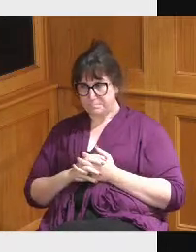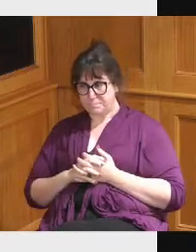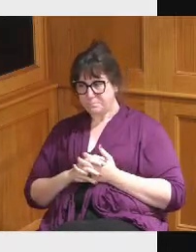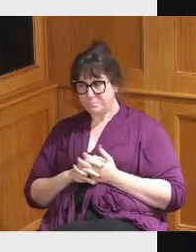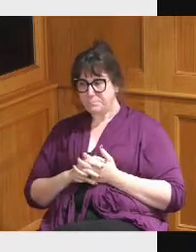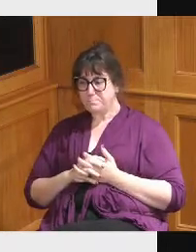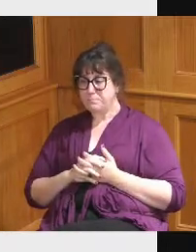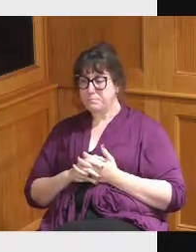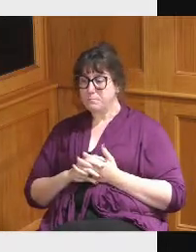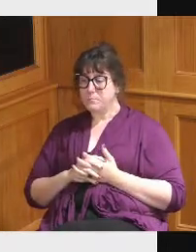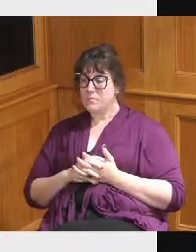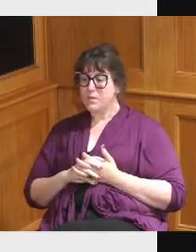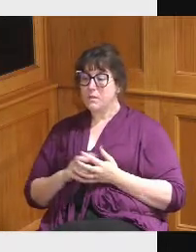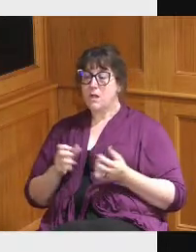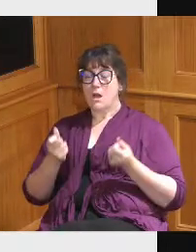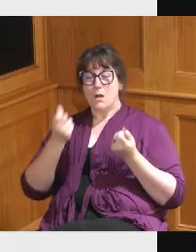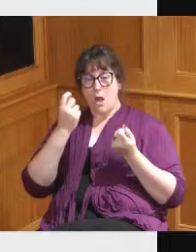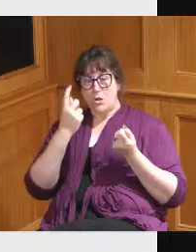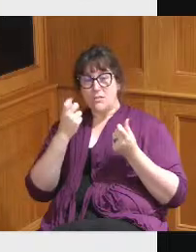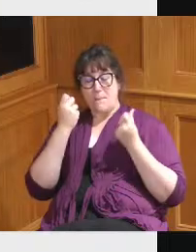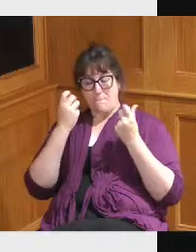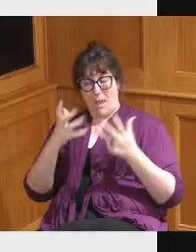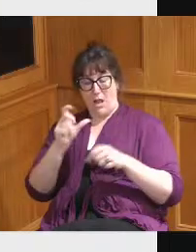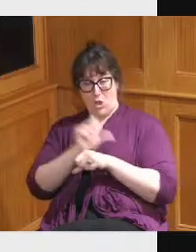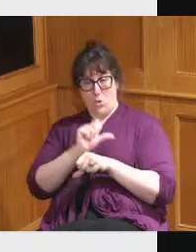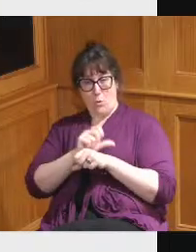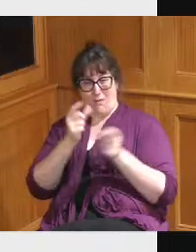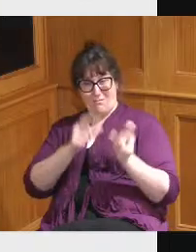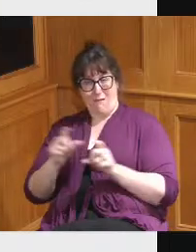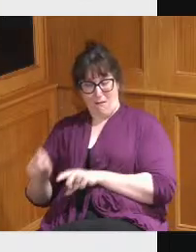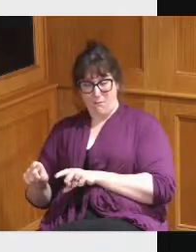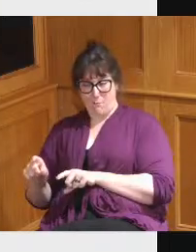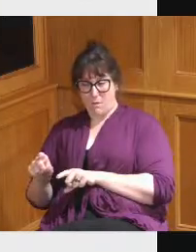So after a lot of that work and a